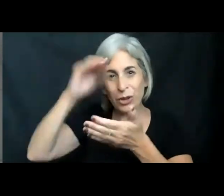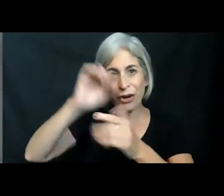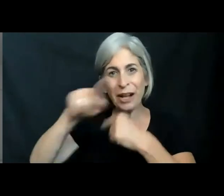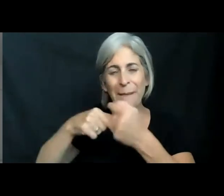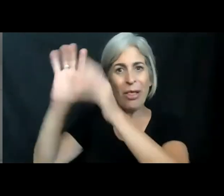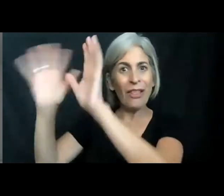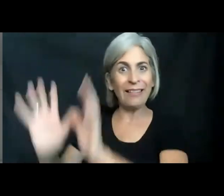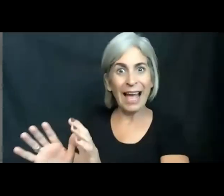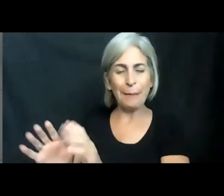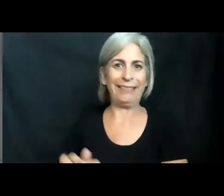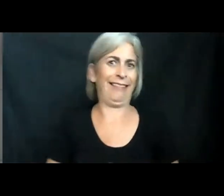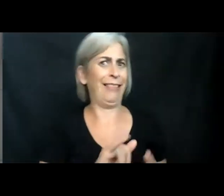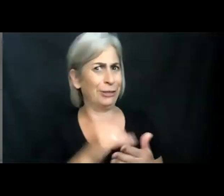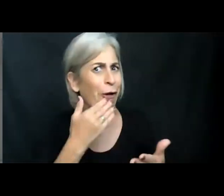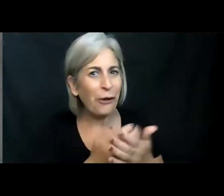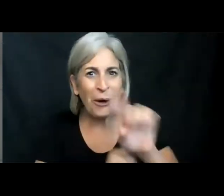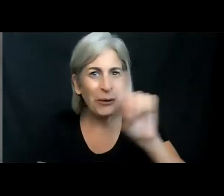Oh, that's a good question.